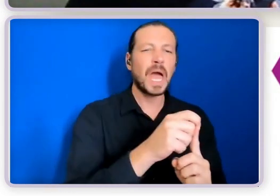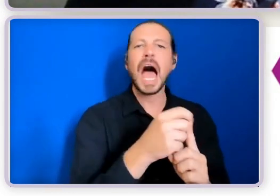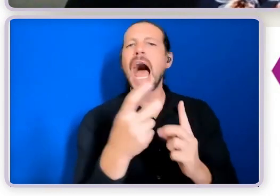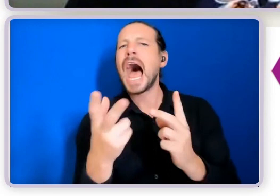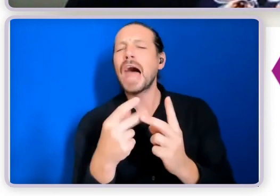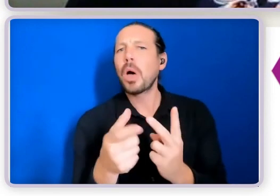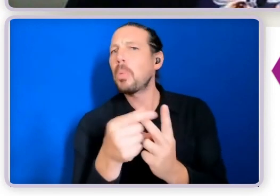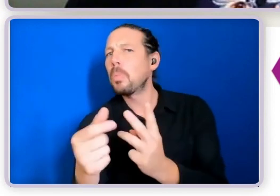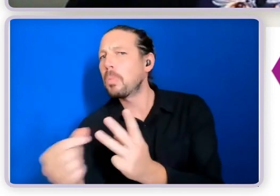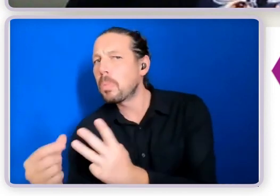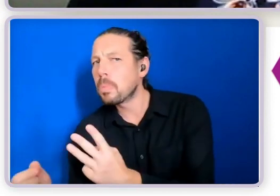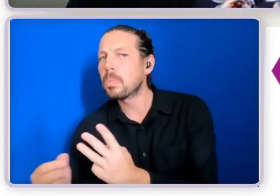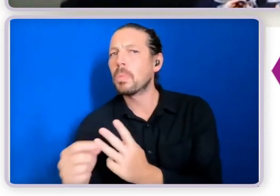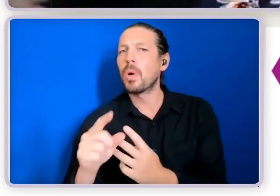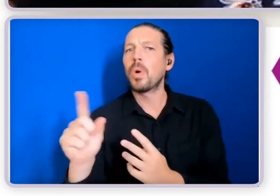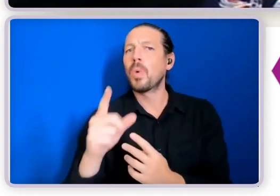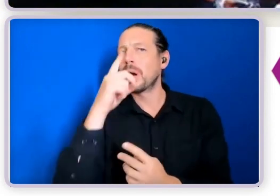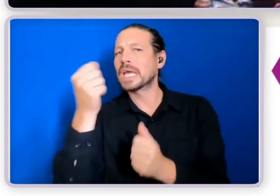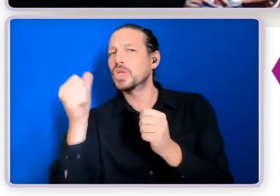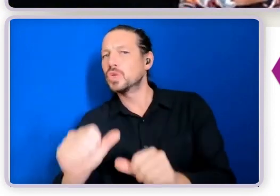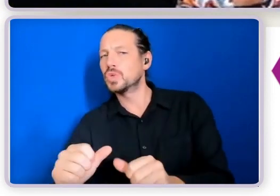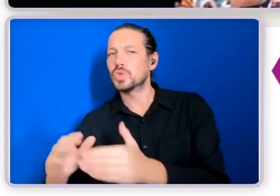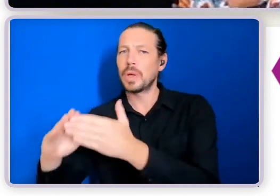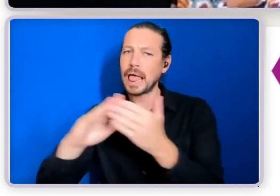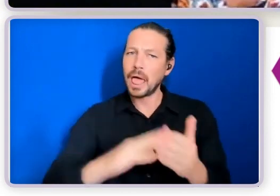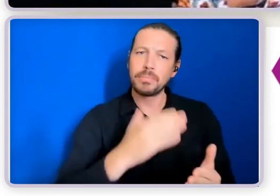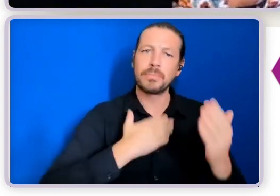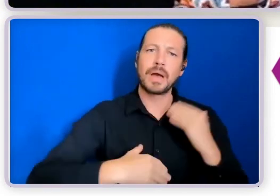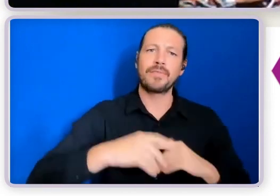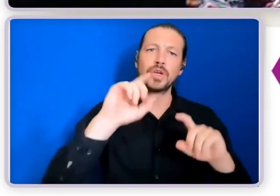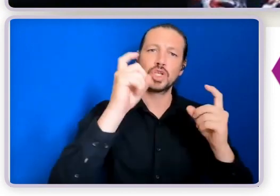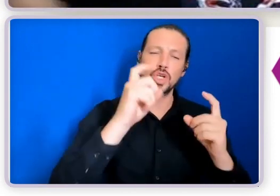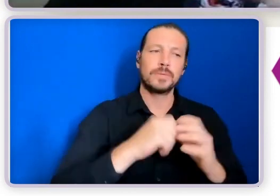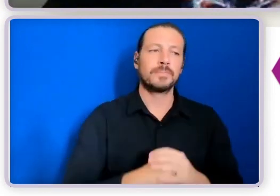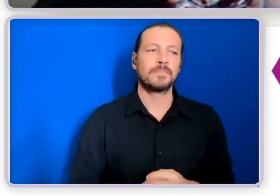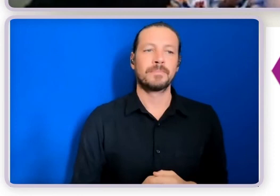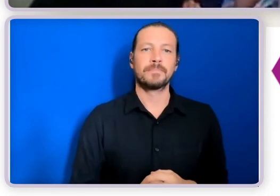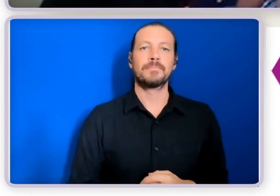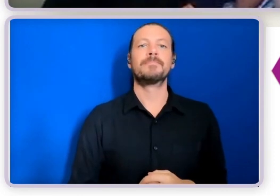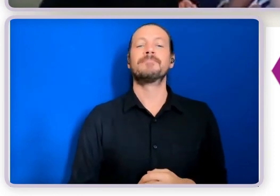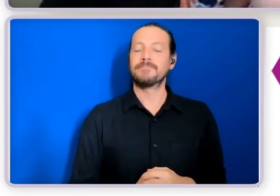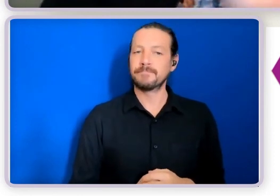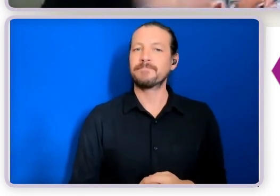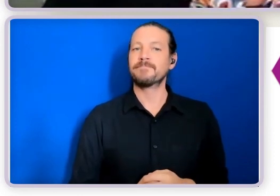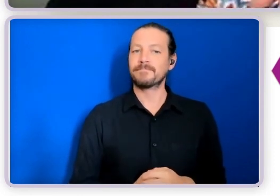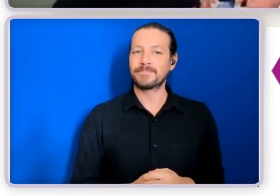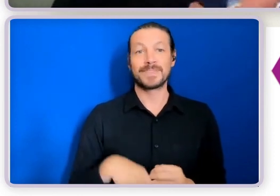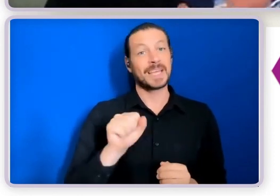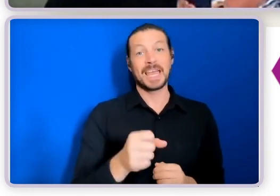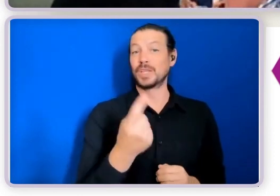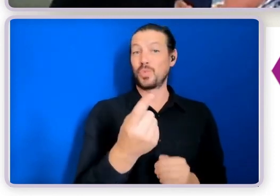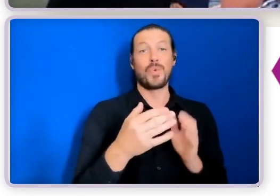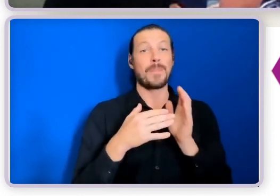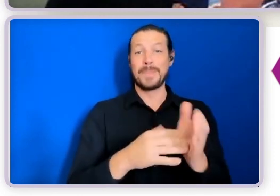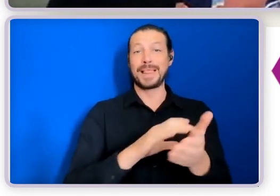address behaviours of concern, if there is any? Yeah, sure. Well, look, that's the $1 million question. Firstly, if